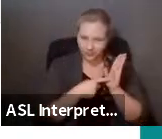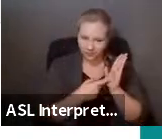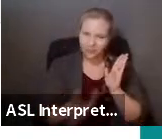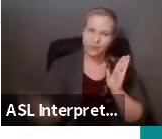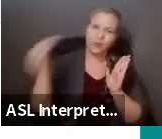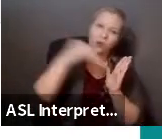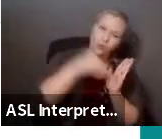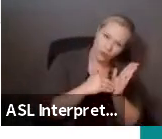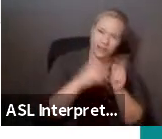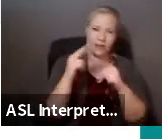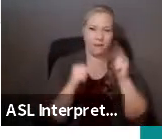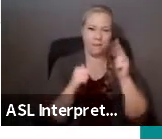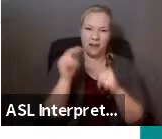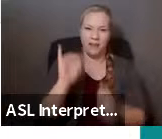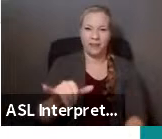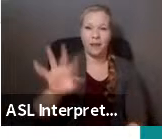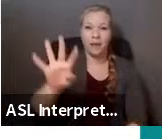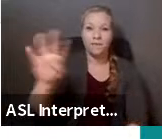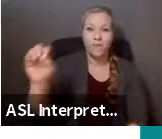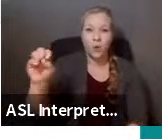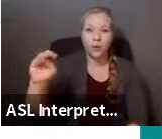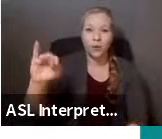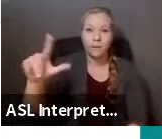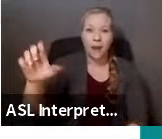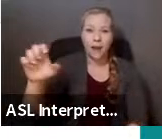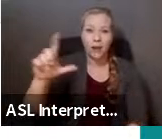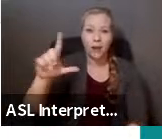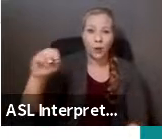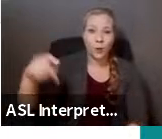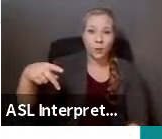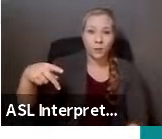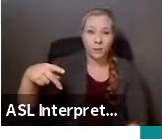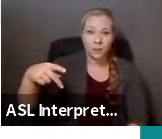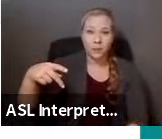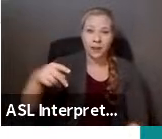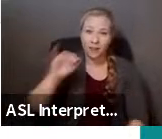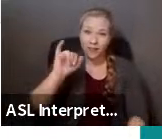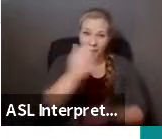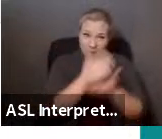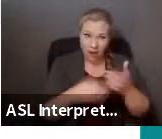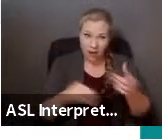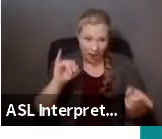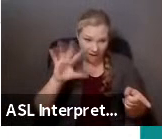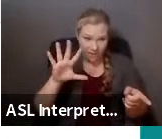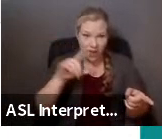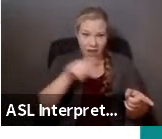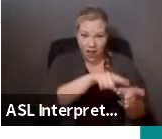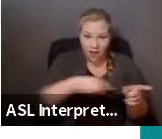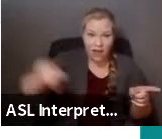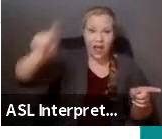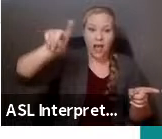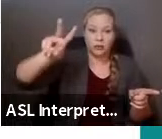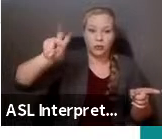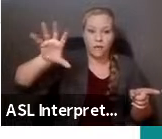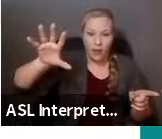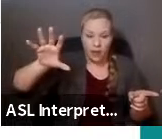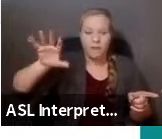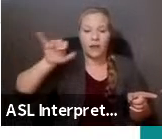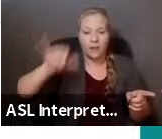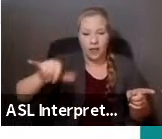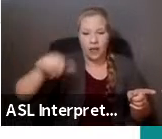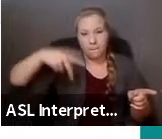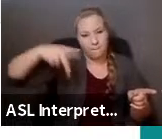This is on the Portland side under I-5, closing a huge gap, a key gap in the network, and local